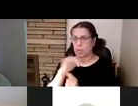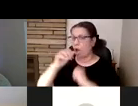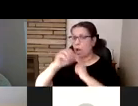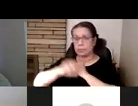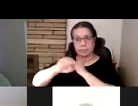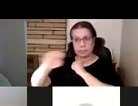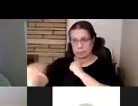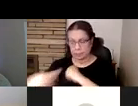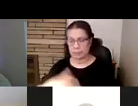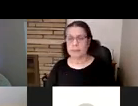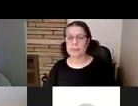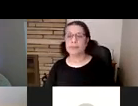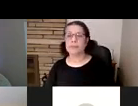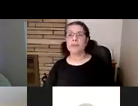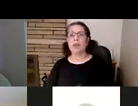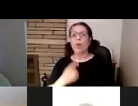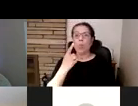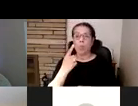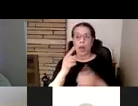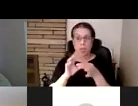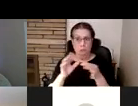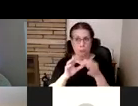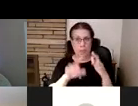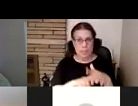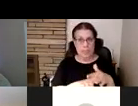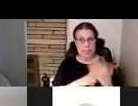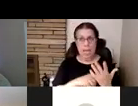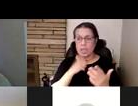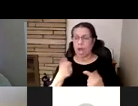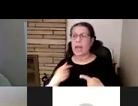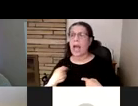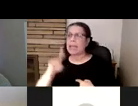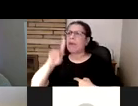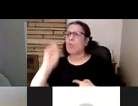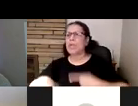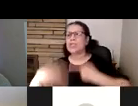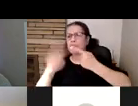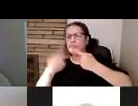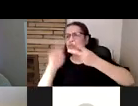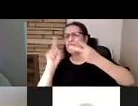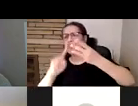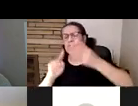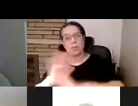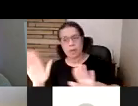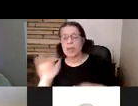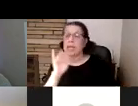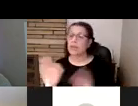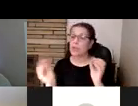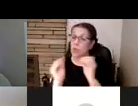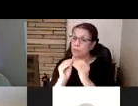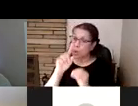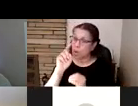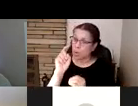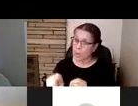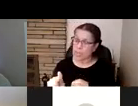ask you to only make 1 comment to start to ensure everyone gets the chance to speak. And if you have more comments to make after that, of